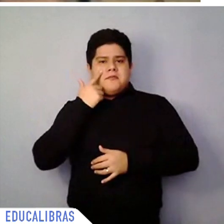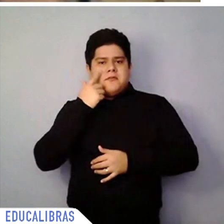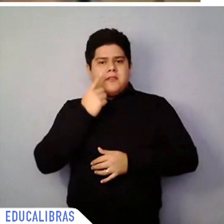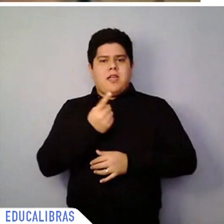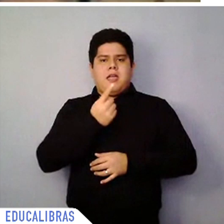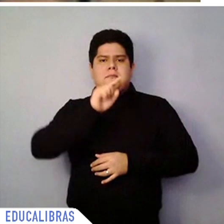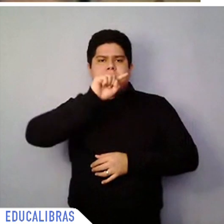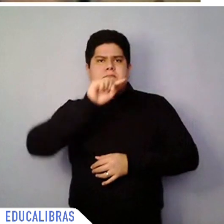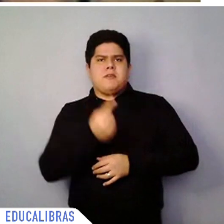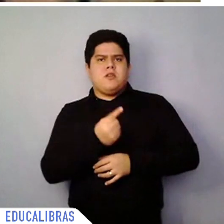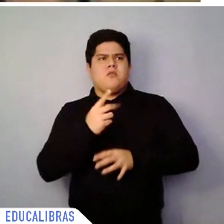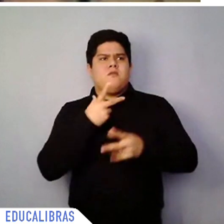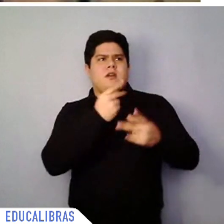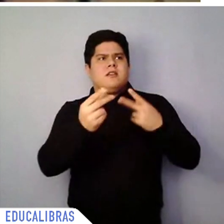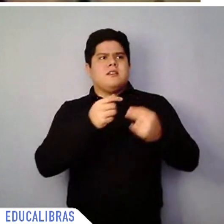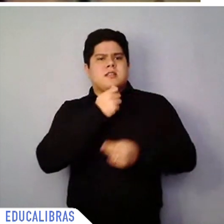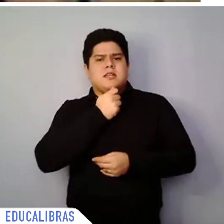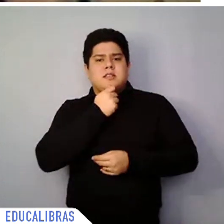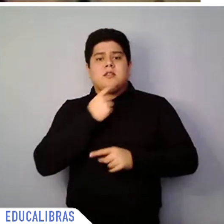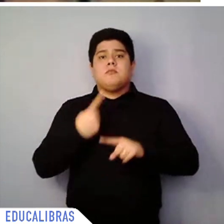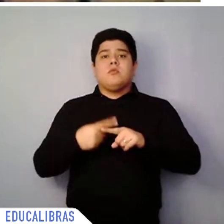And